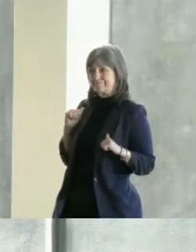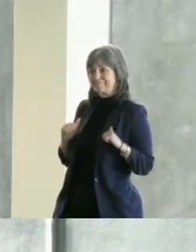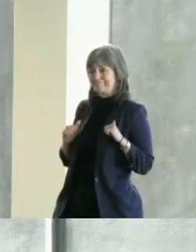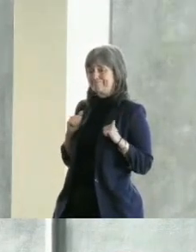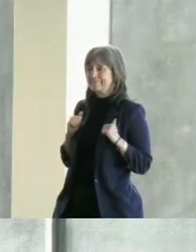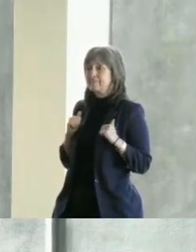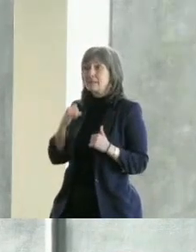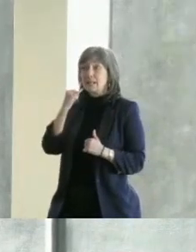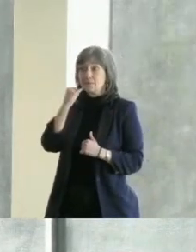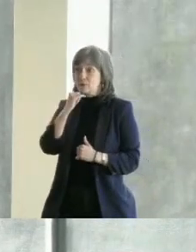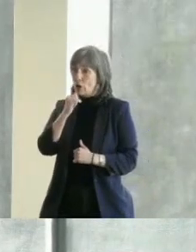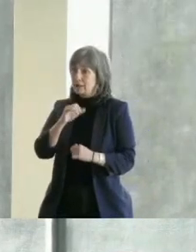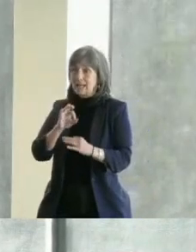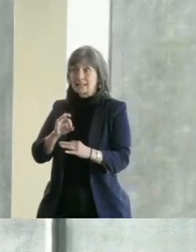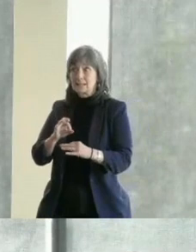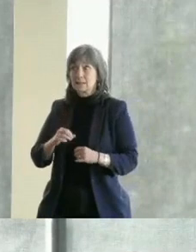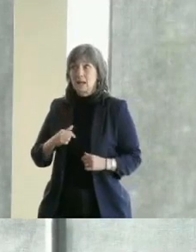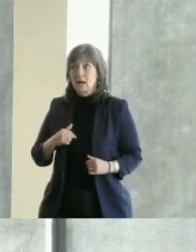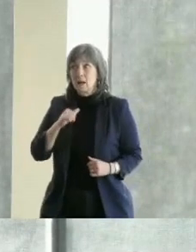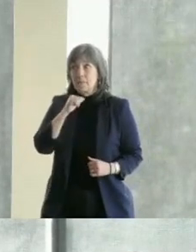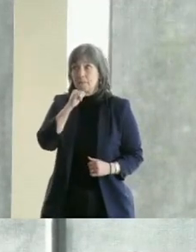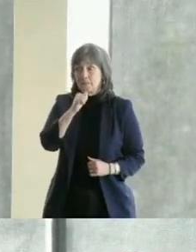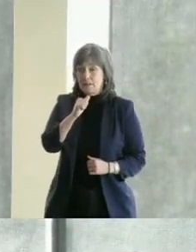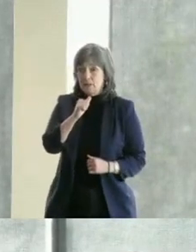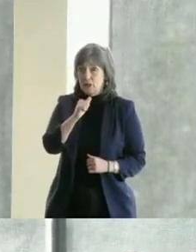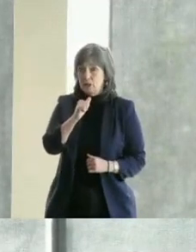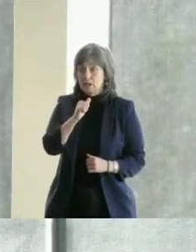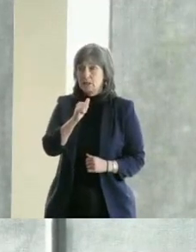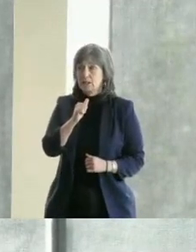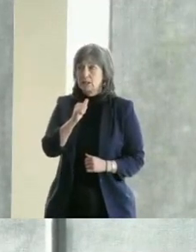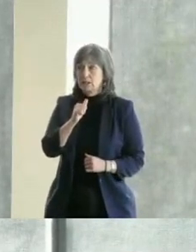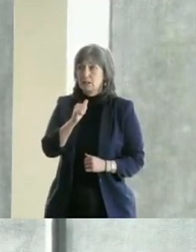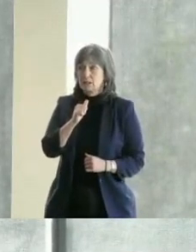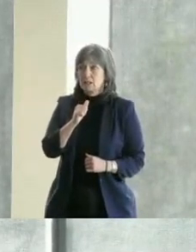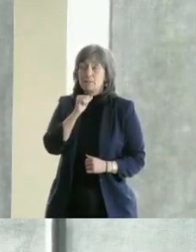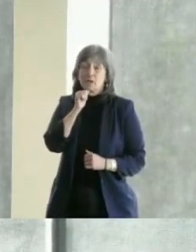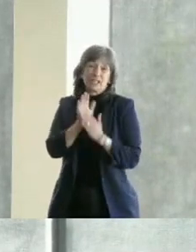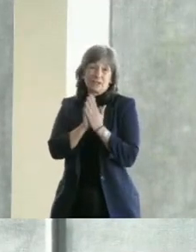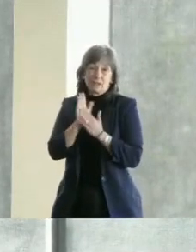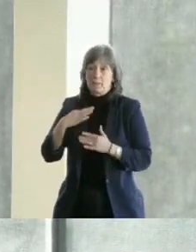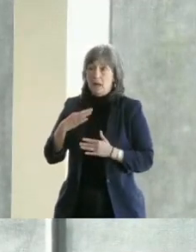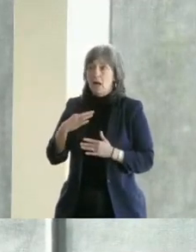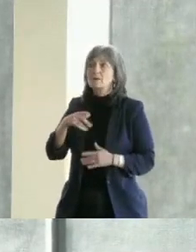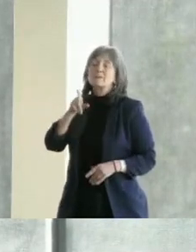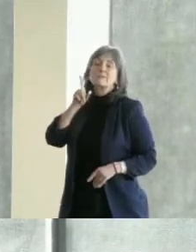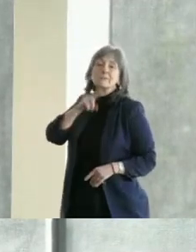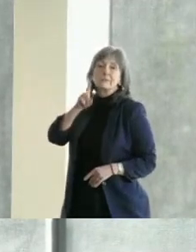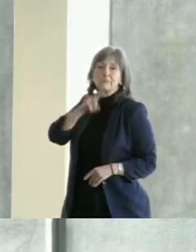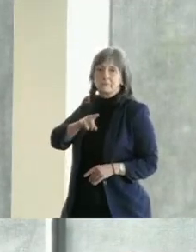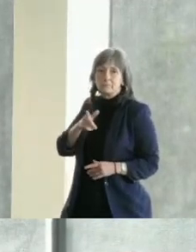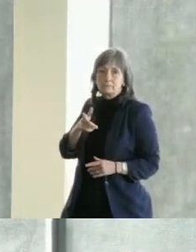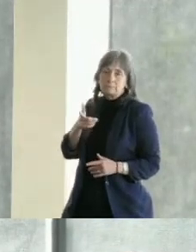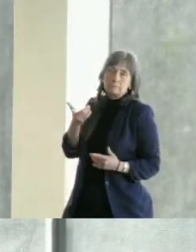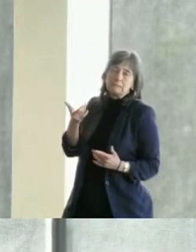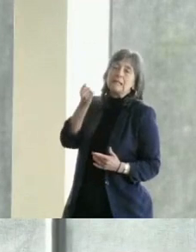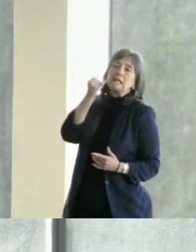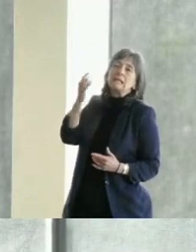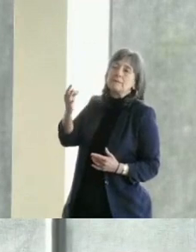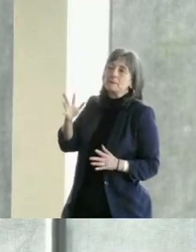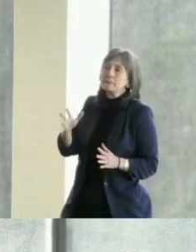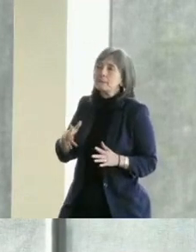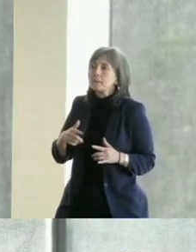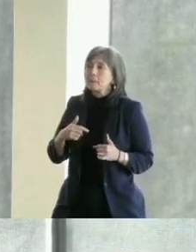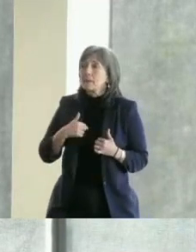and if you're not, and I'm not interested in applying, I'm just giving a hypothetical example. I